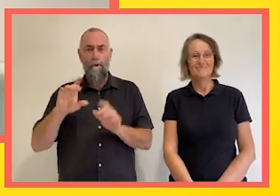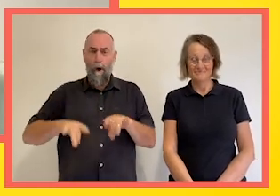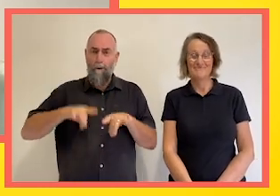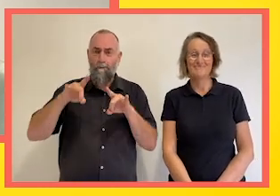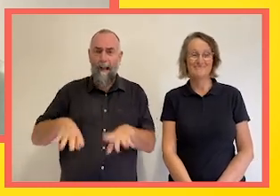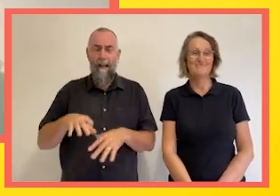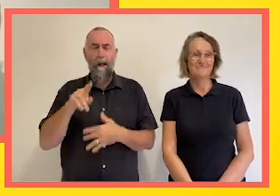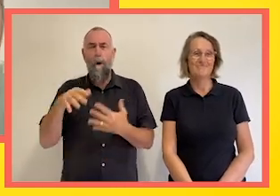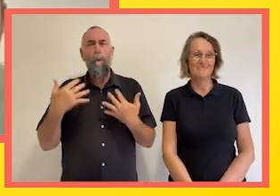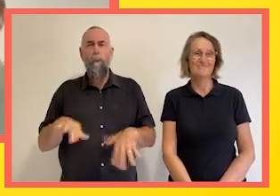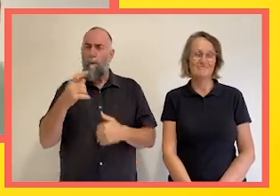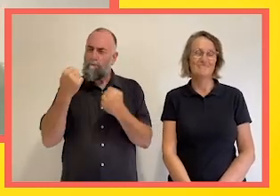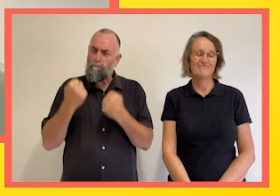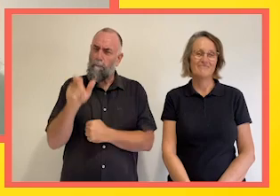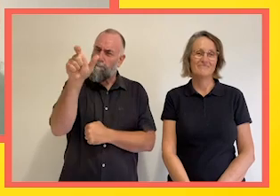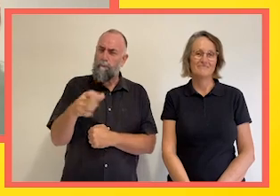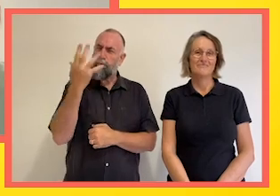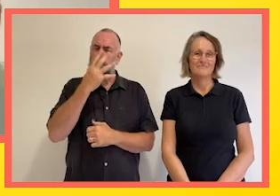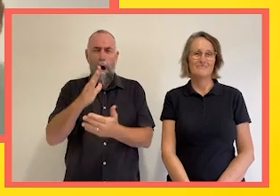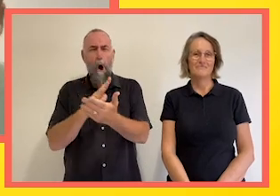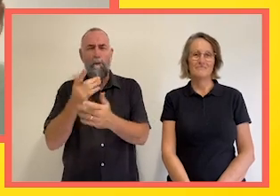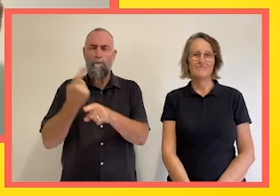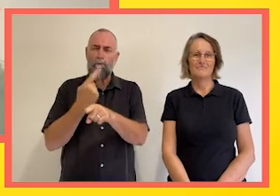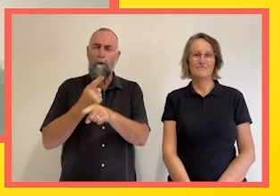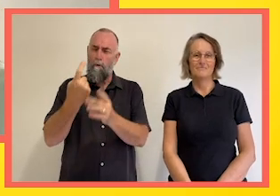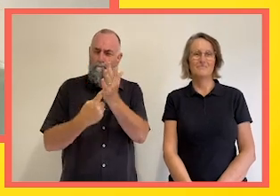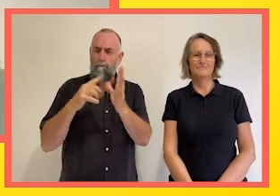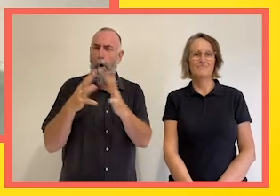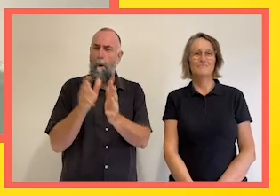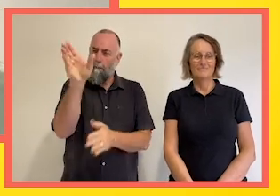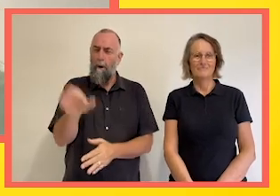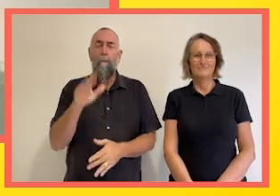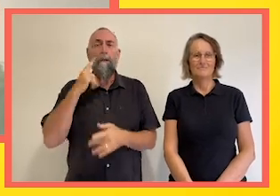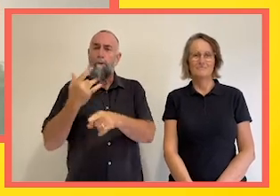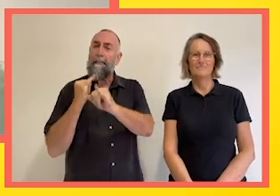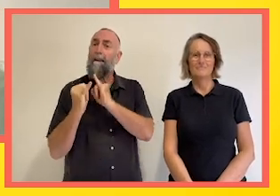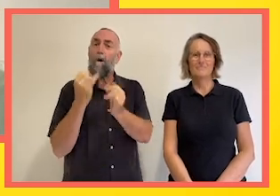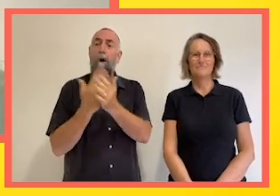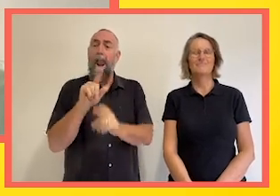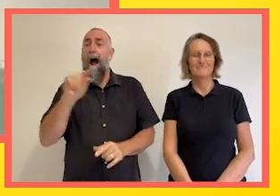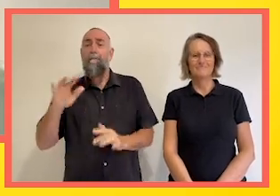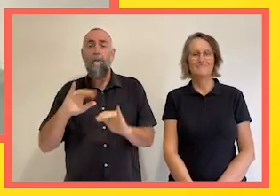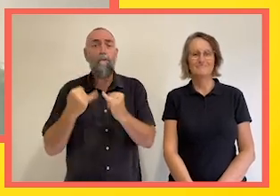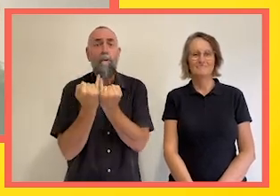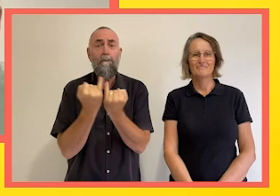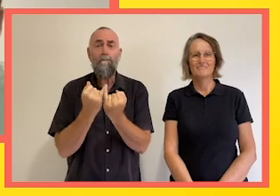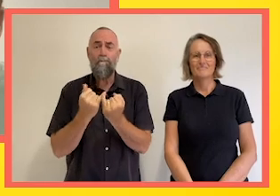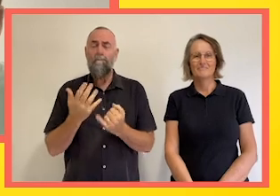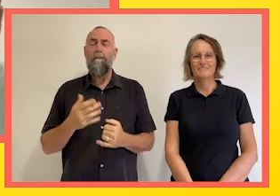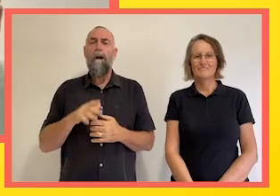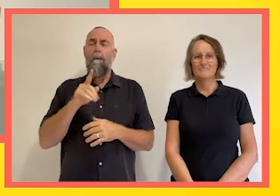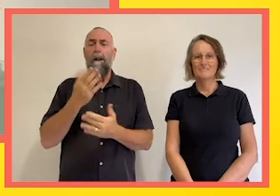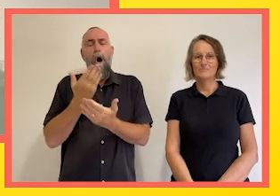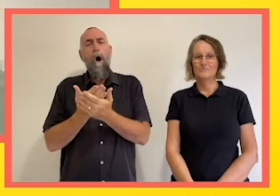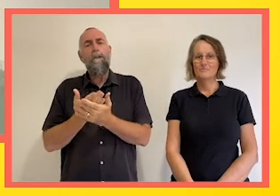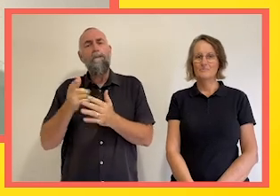Australia. Mate, you are always raw, always honest when you do your post-race interviews. You've